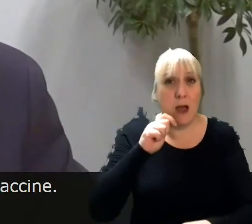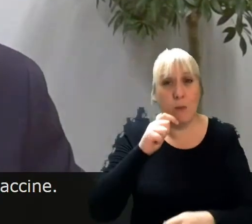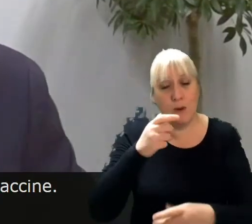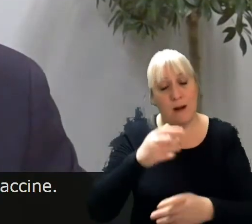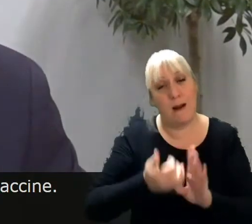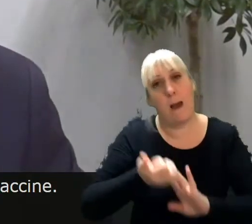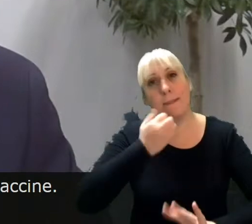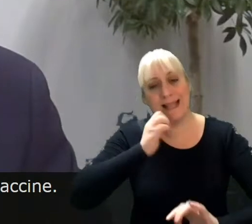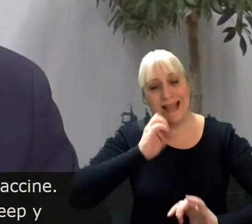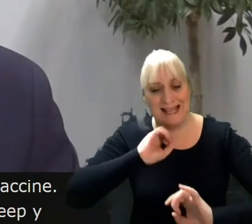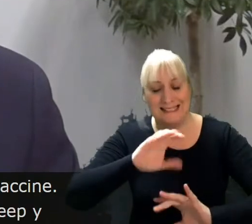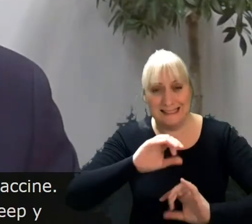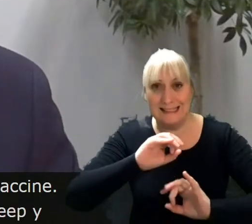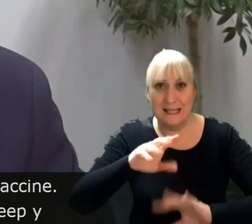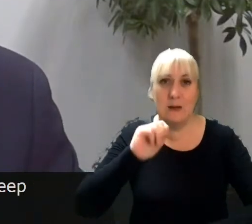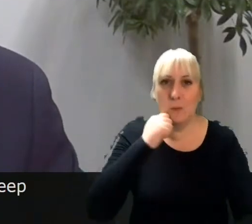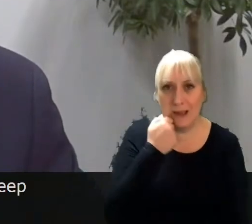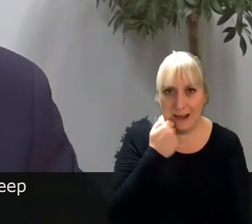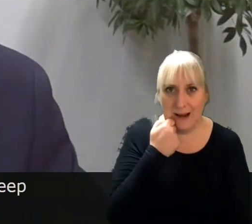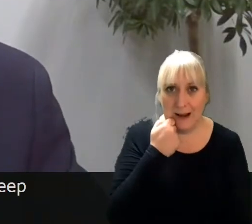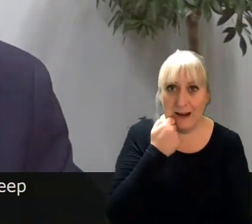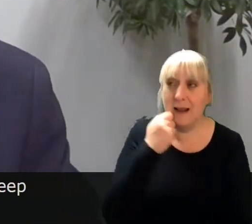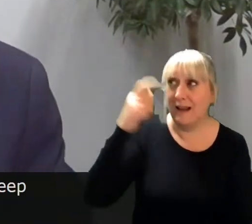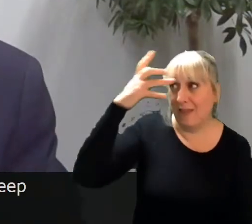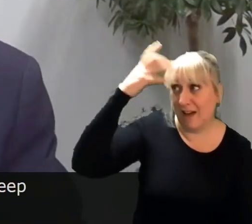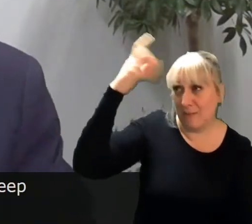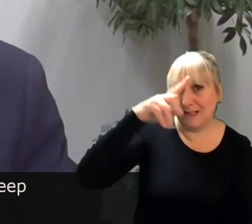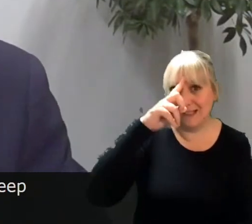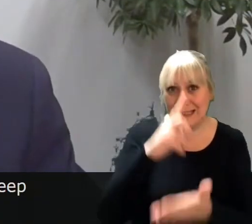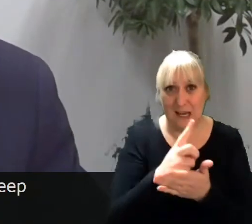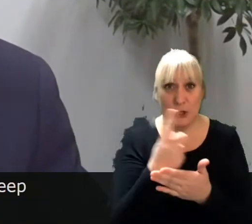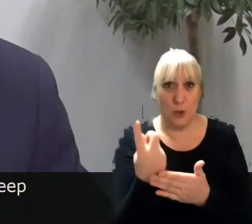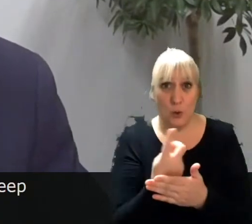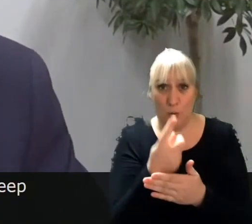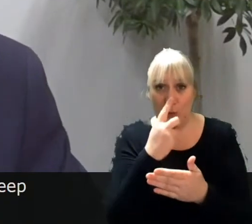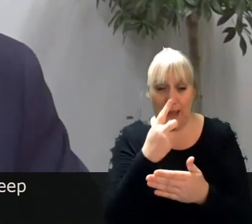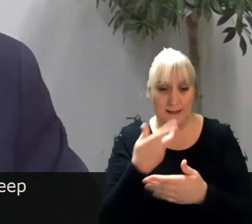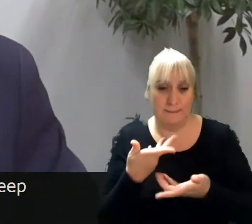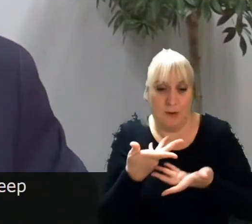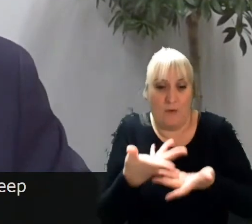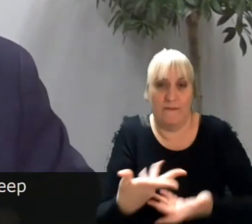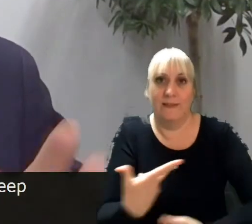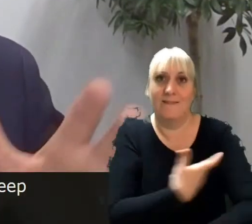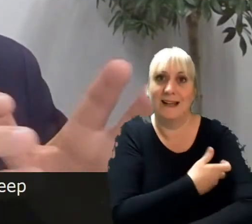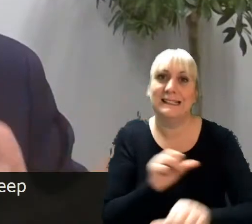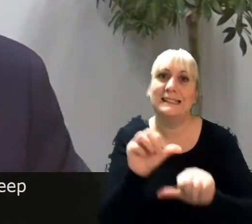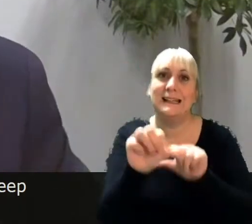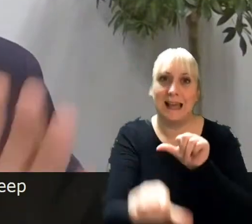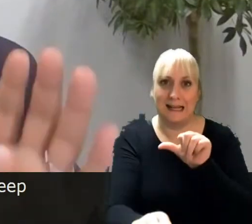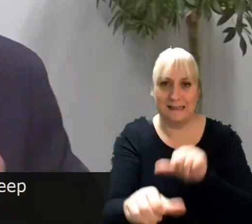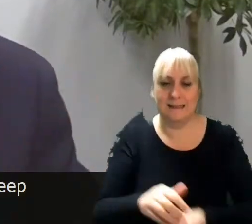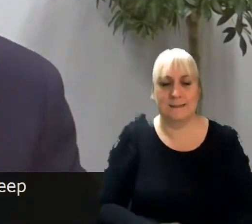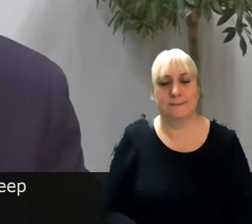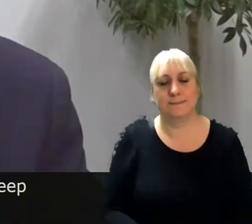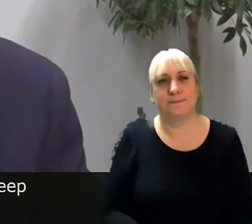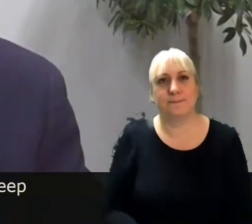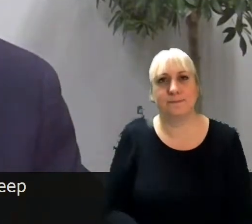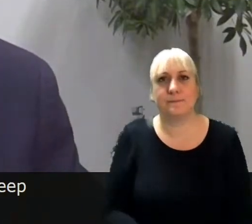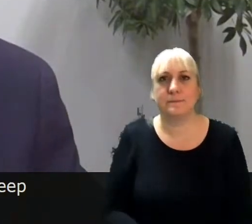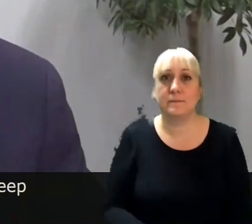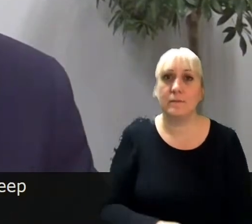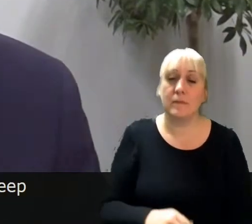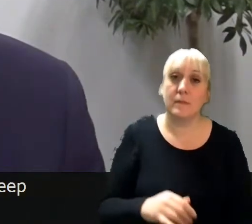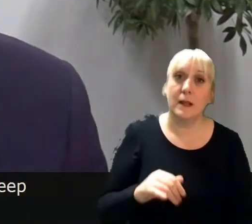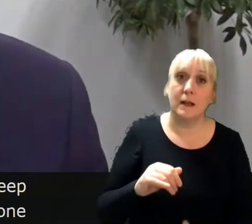charge of deciding who gets the vaccine next. In relation to Sarah's question, one of the reasons why after 8 years of the fares going up by